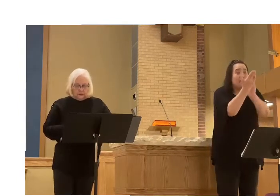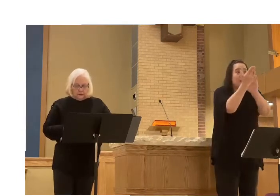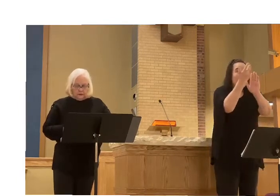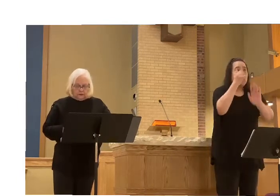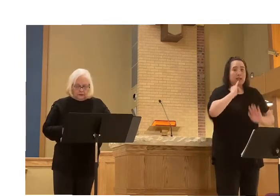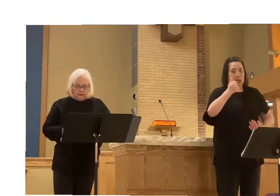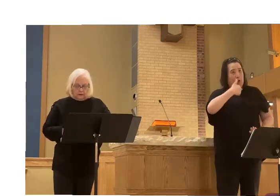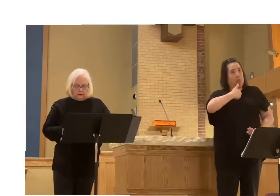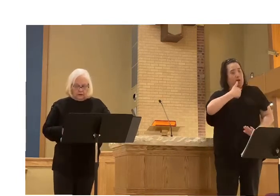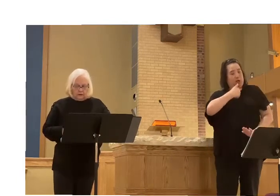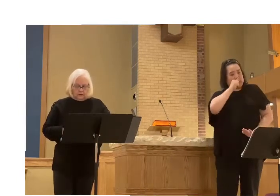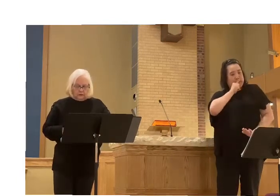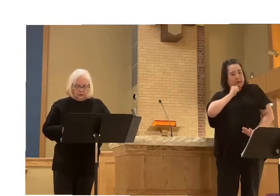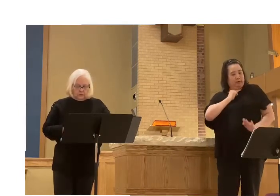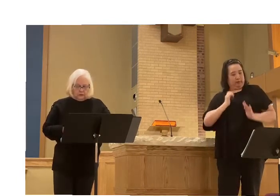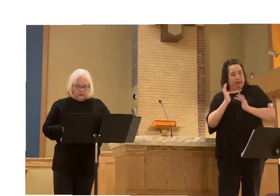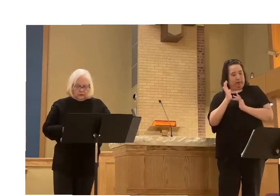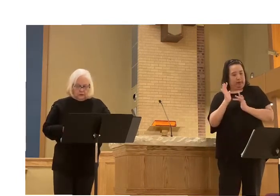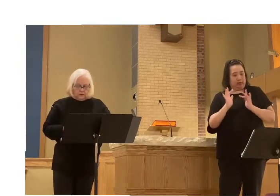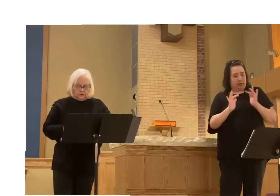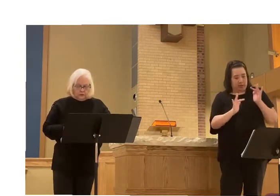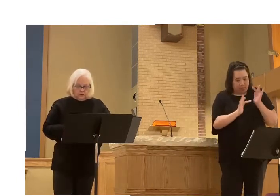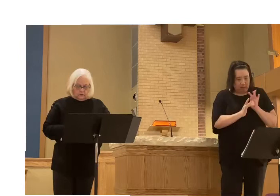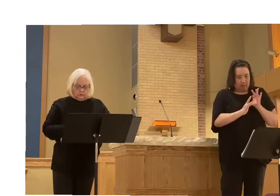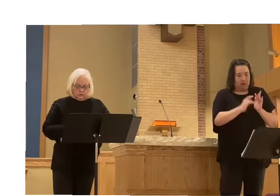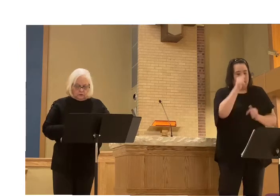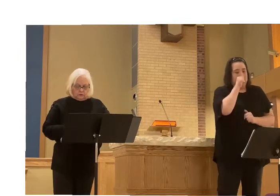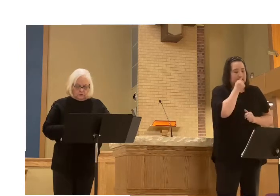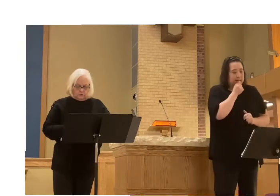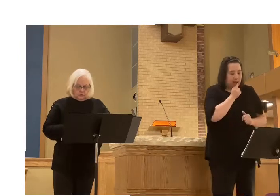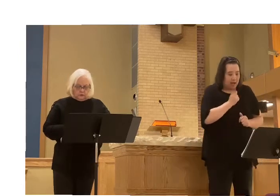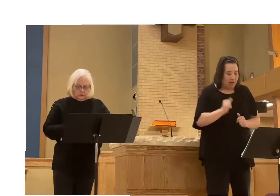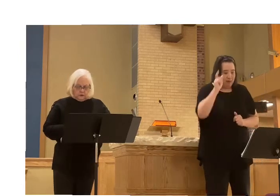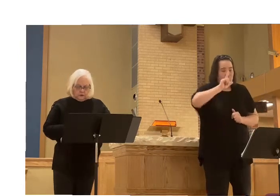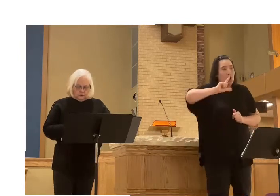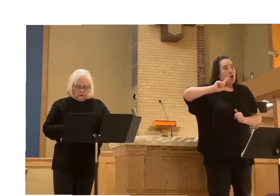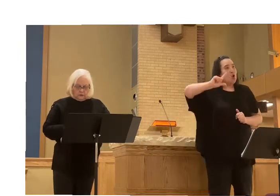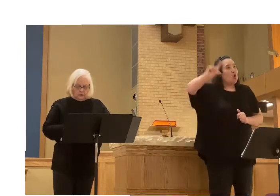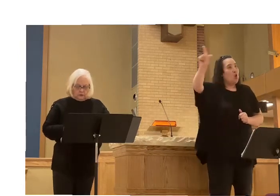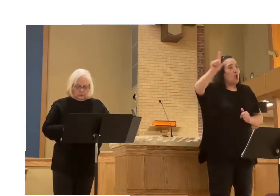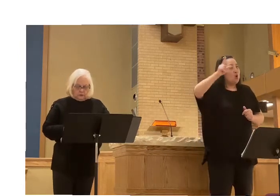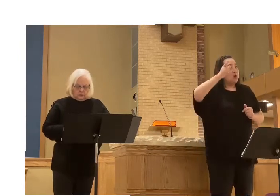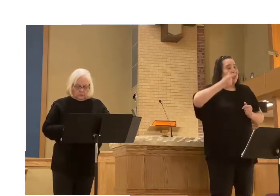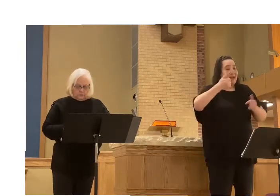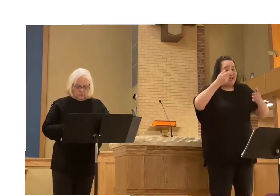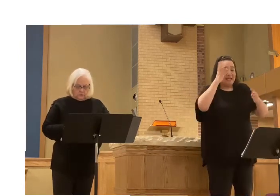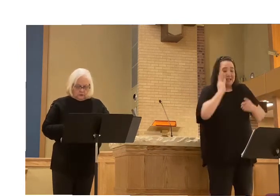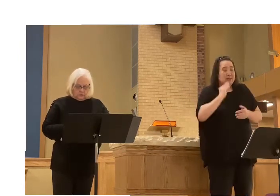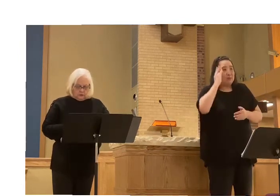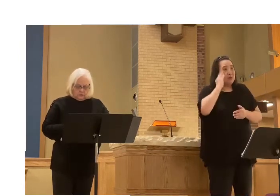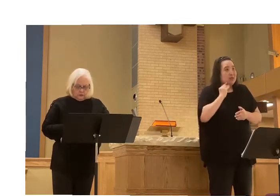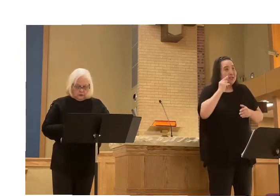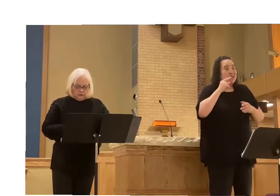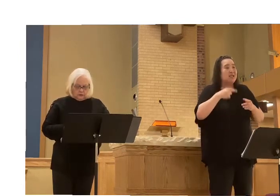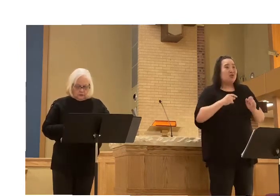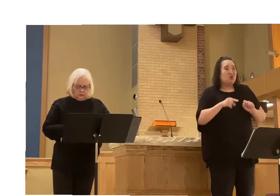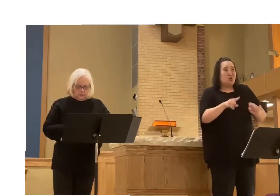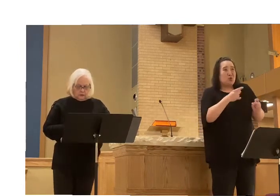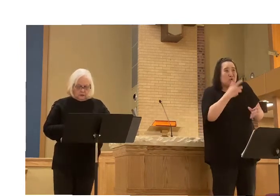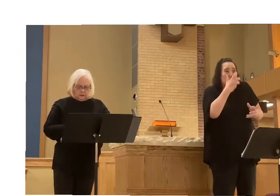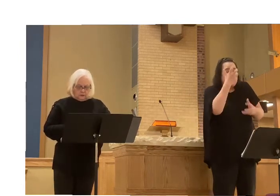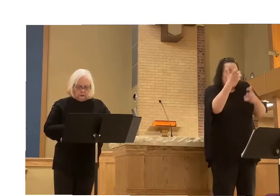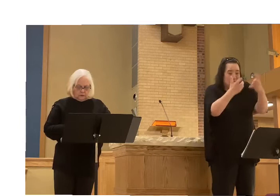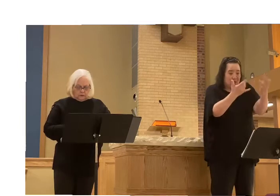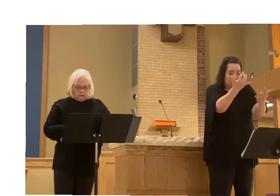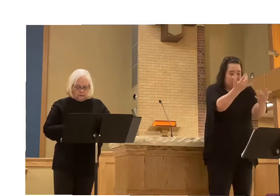my suffering, suffering with which the Lord has afflicted me on the day of his blazing wrath. At this